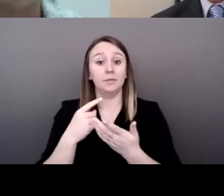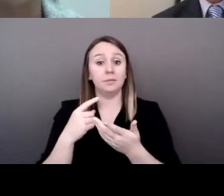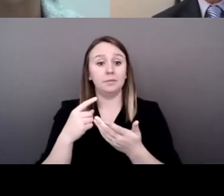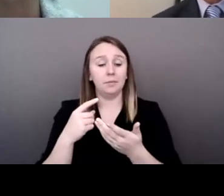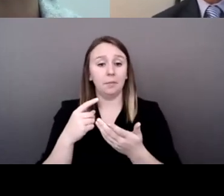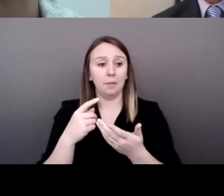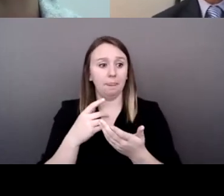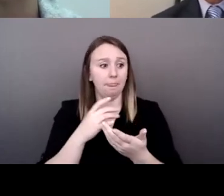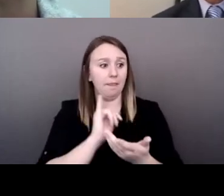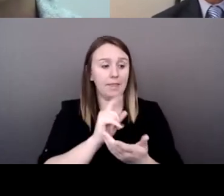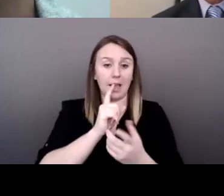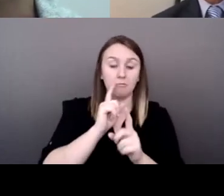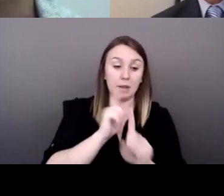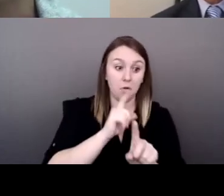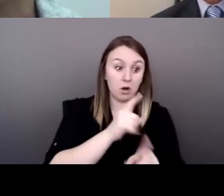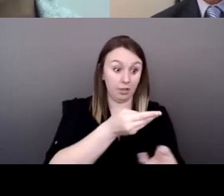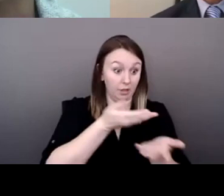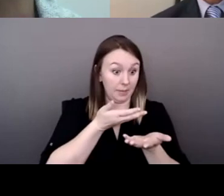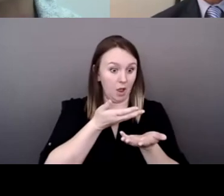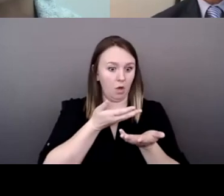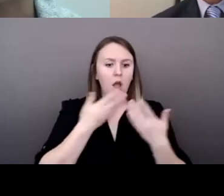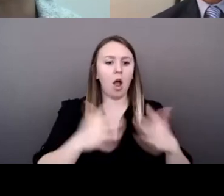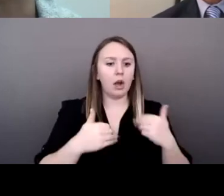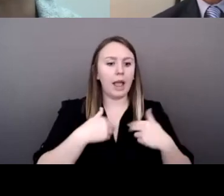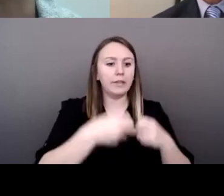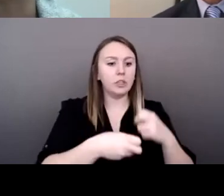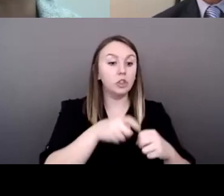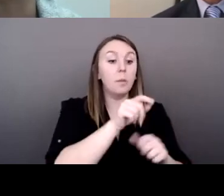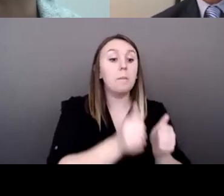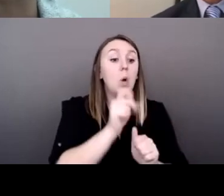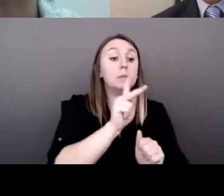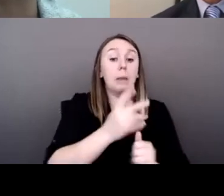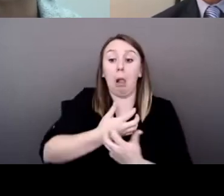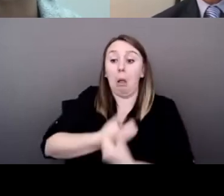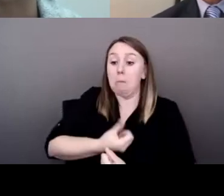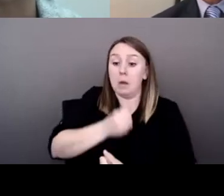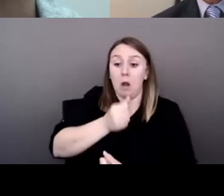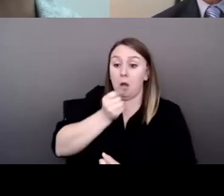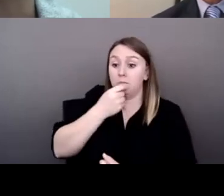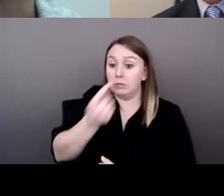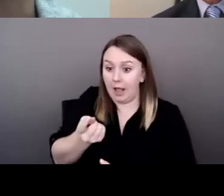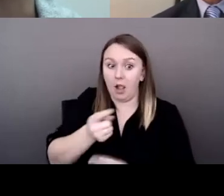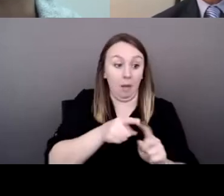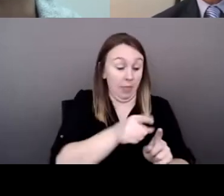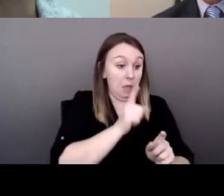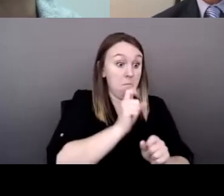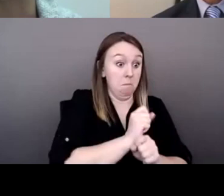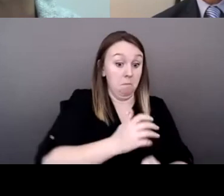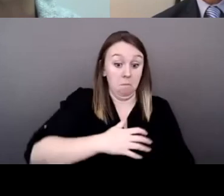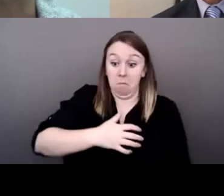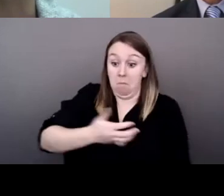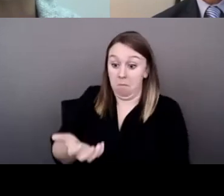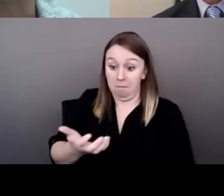have issues with reporting, but when they actually do come to the level of report, you know, basically to get